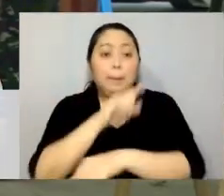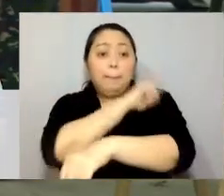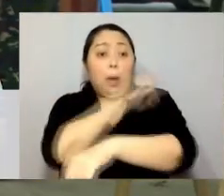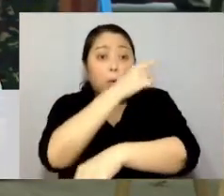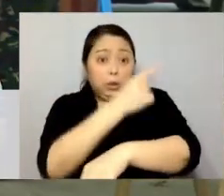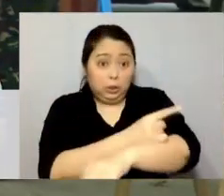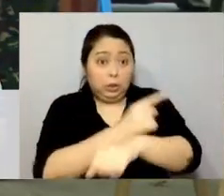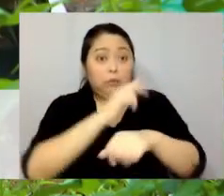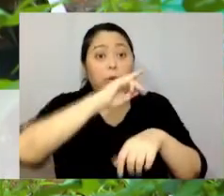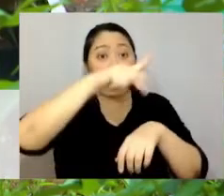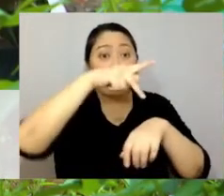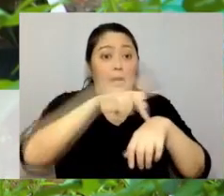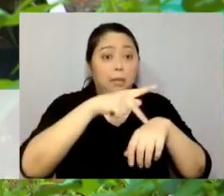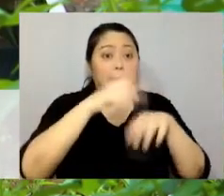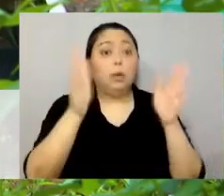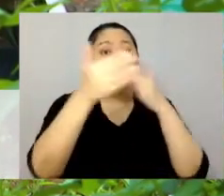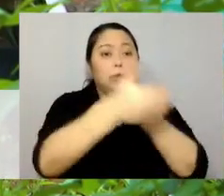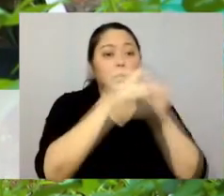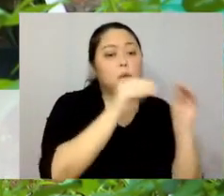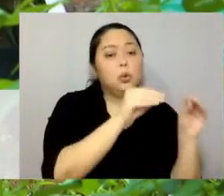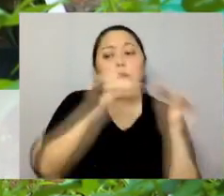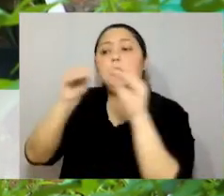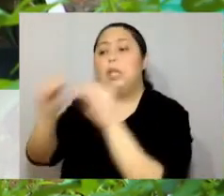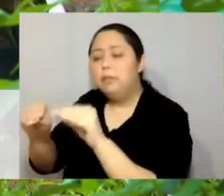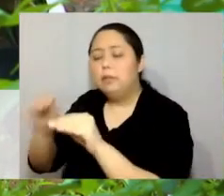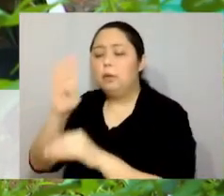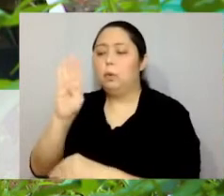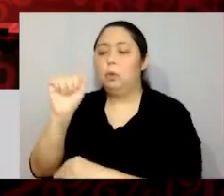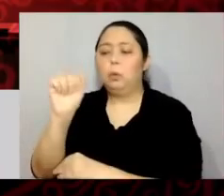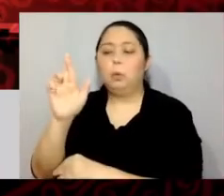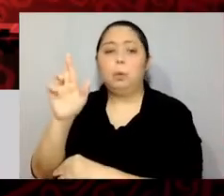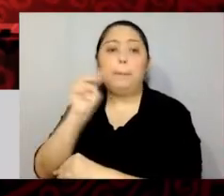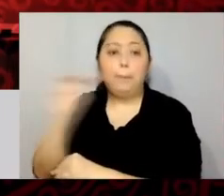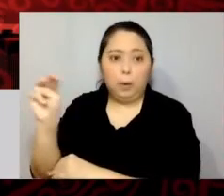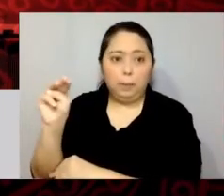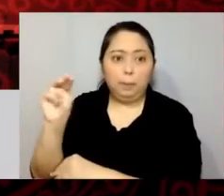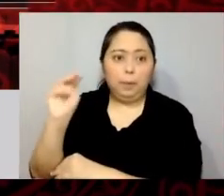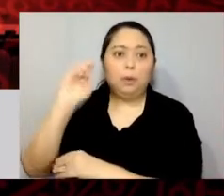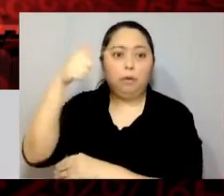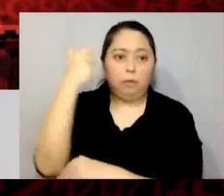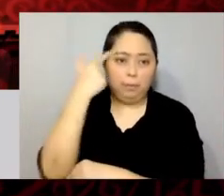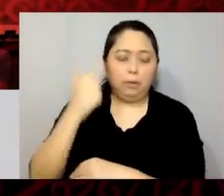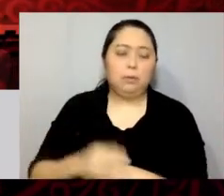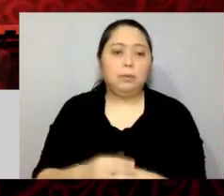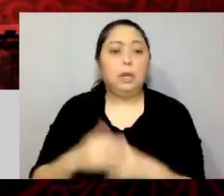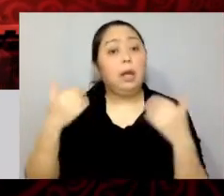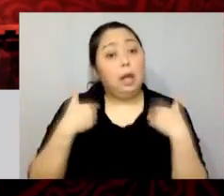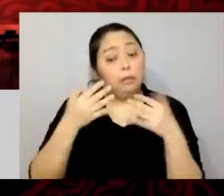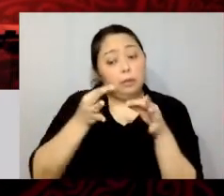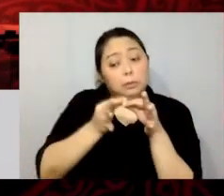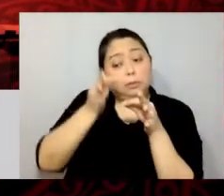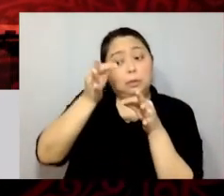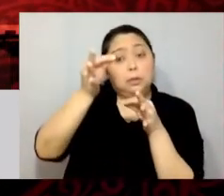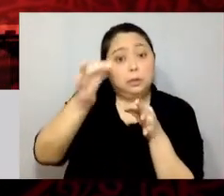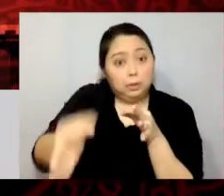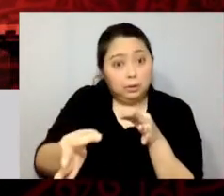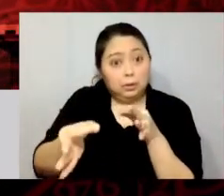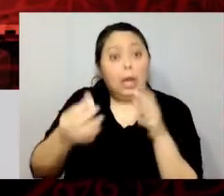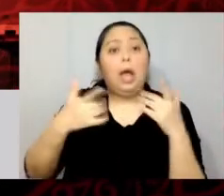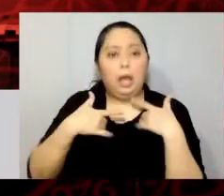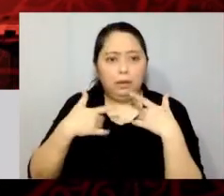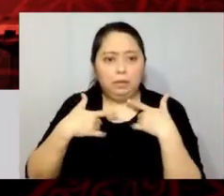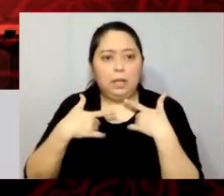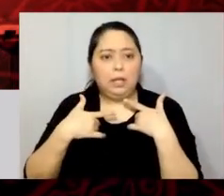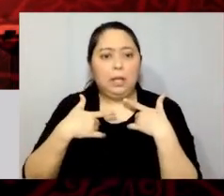national agencies to the Bangsamoro Autonomous Government. The proposed extension also getting the support of